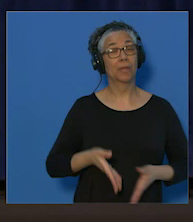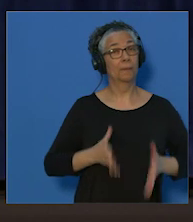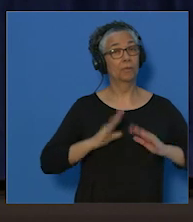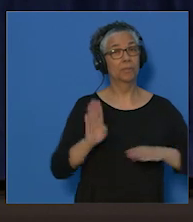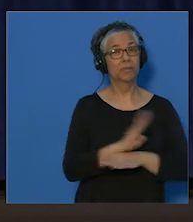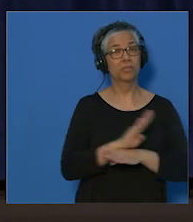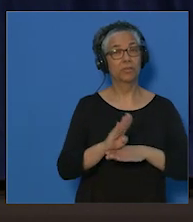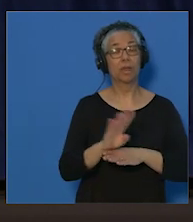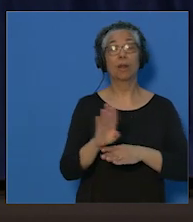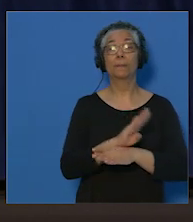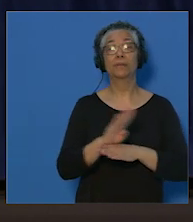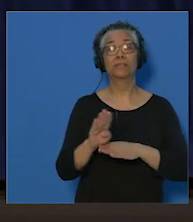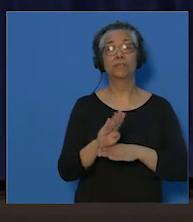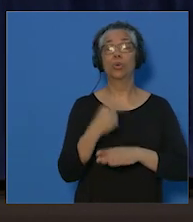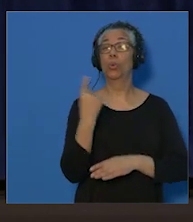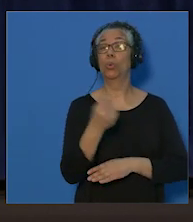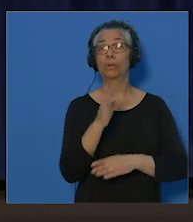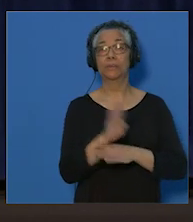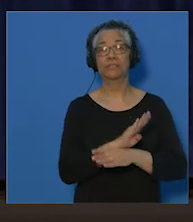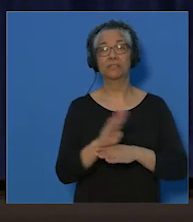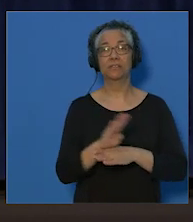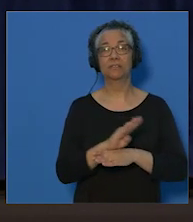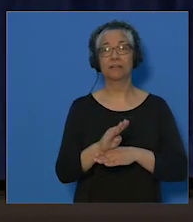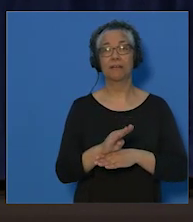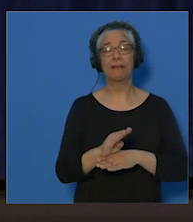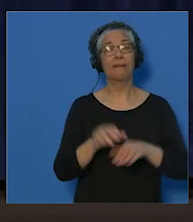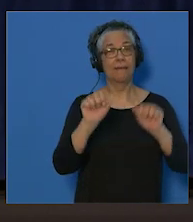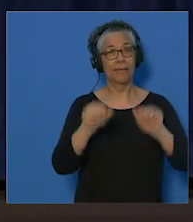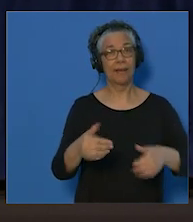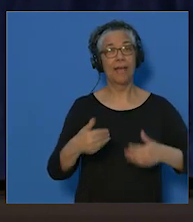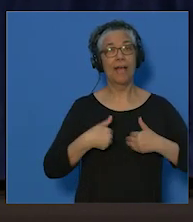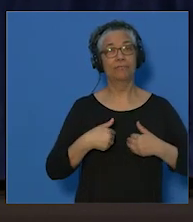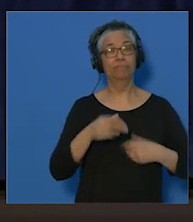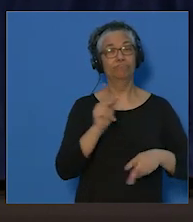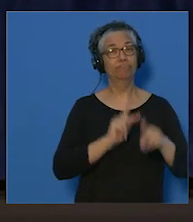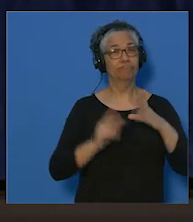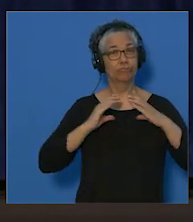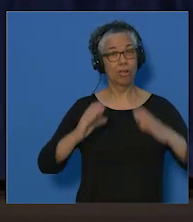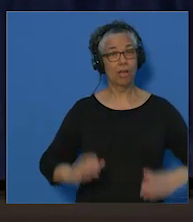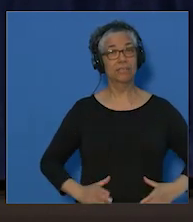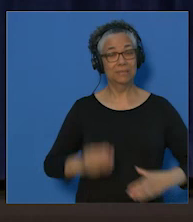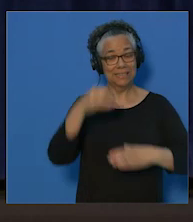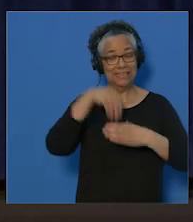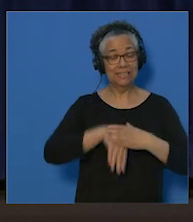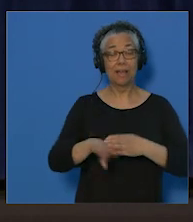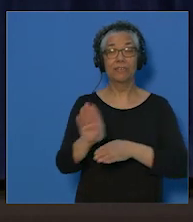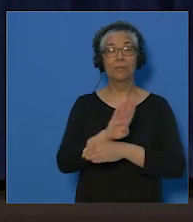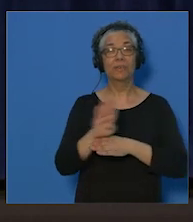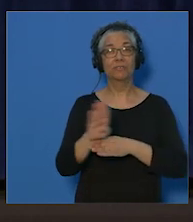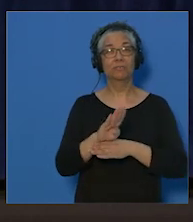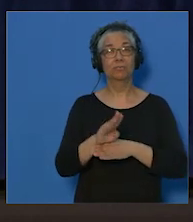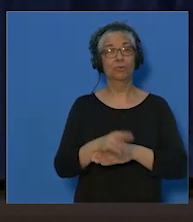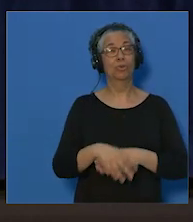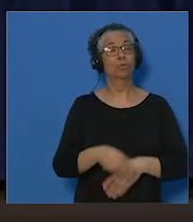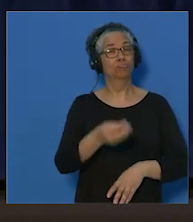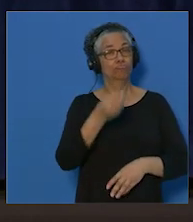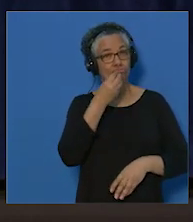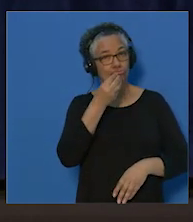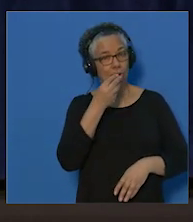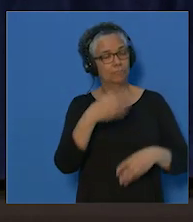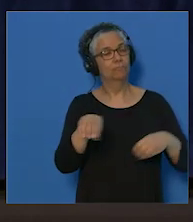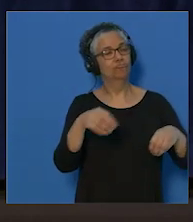are the only businesses that are allowed to have customers inside of their business, and those are retail grocery